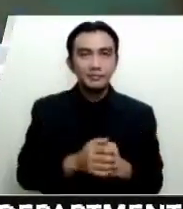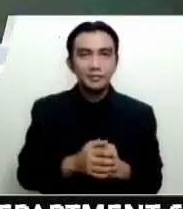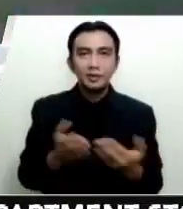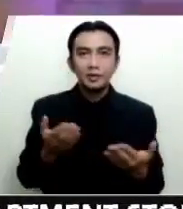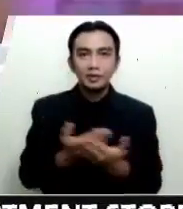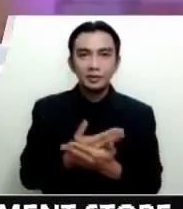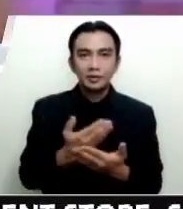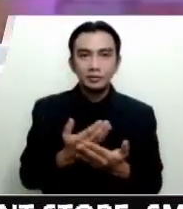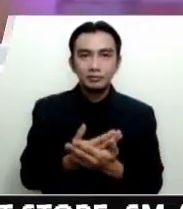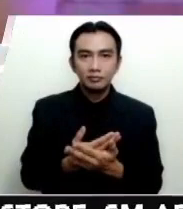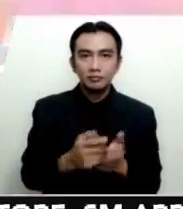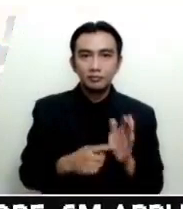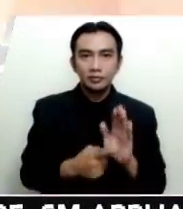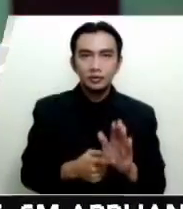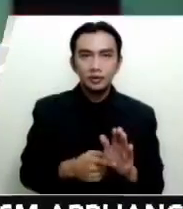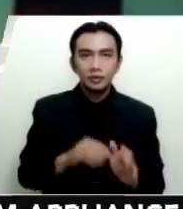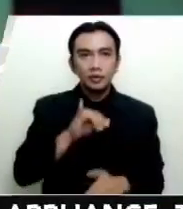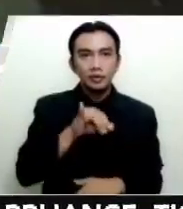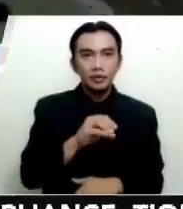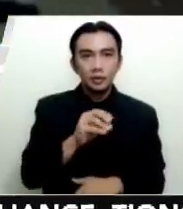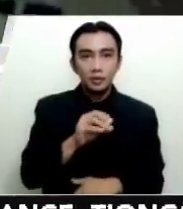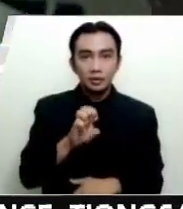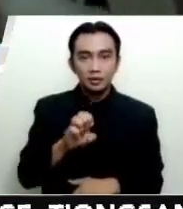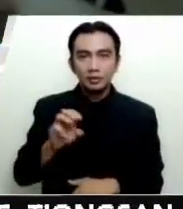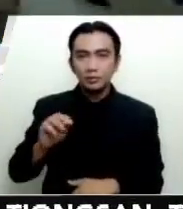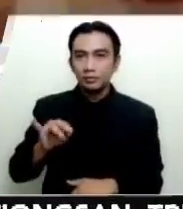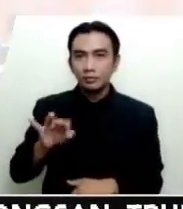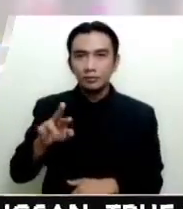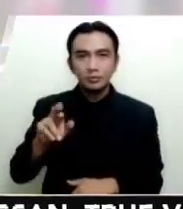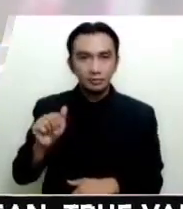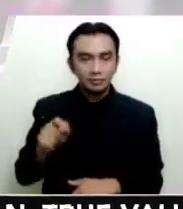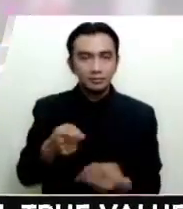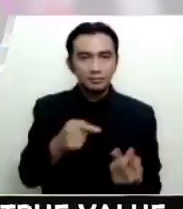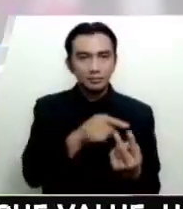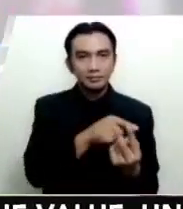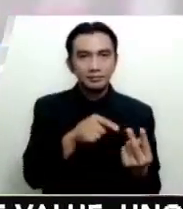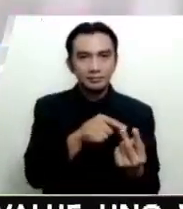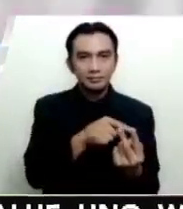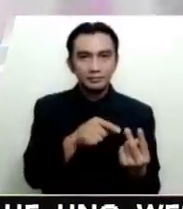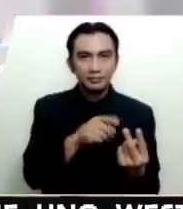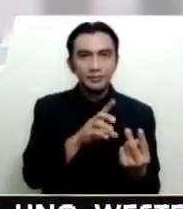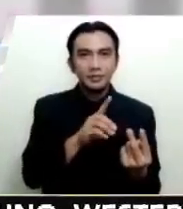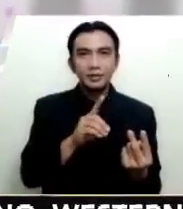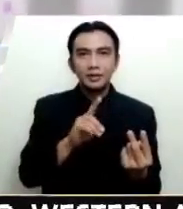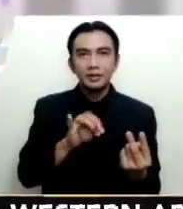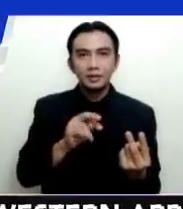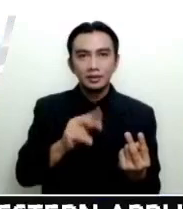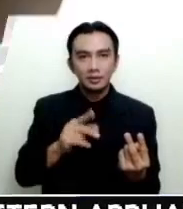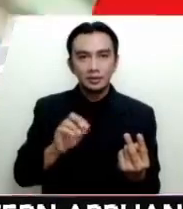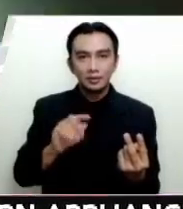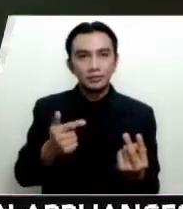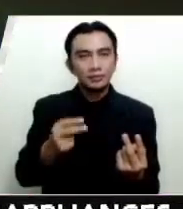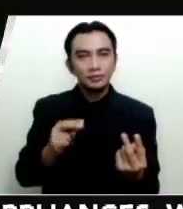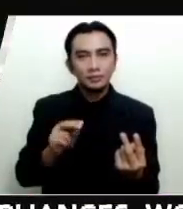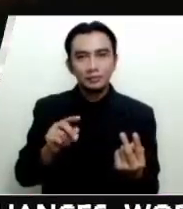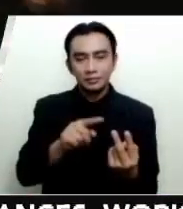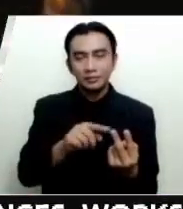and Maria's Bonggang Villa ni Marian Rivera at Dingdong Dantes. Soon on GMA.